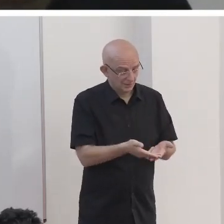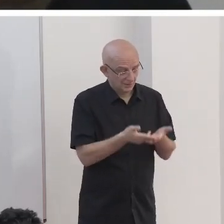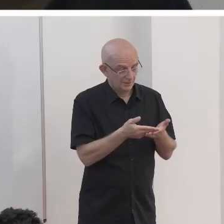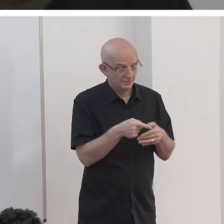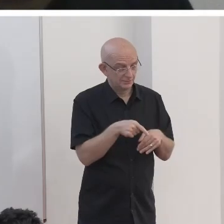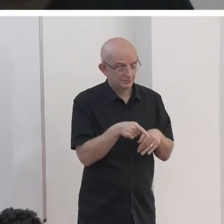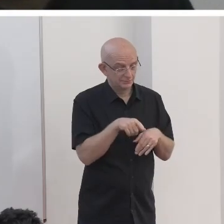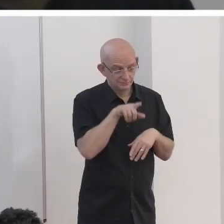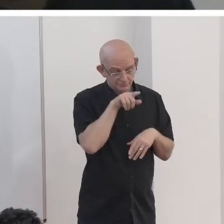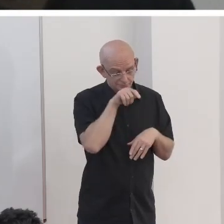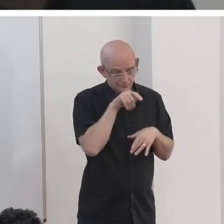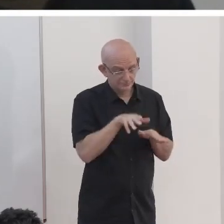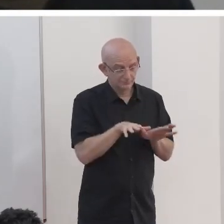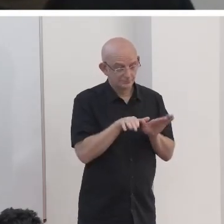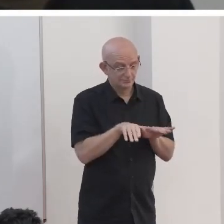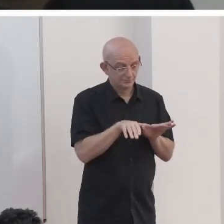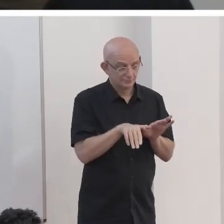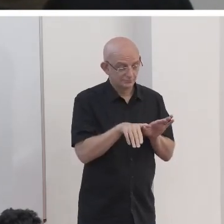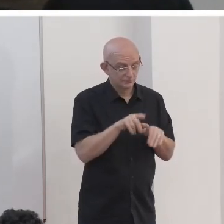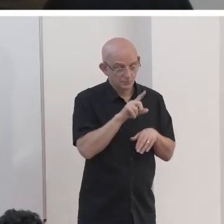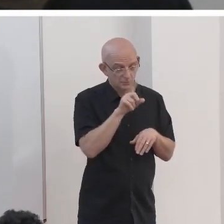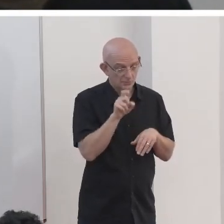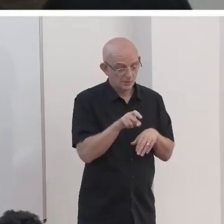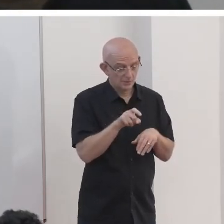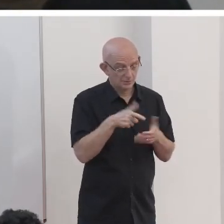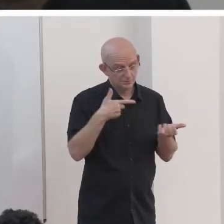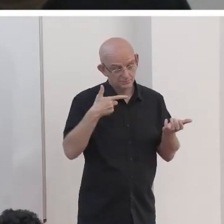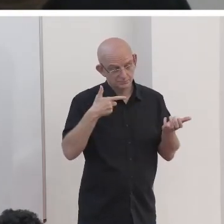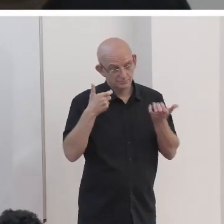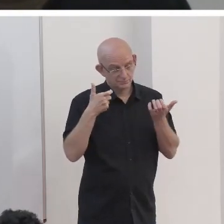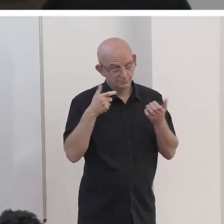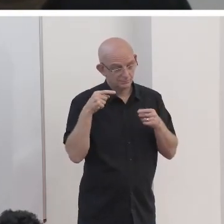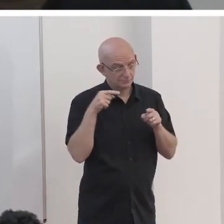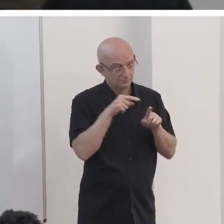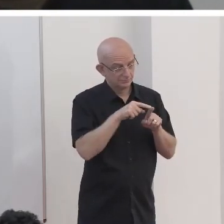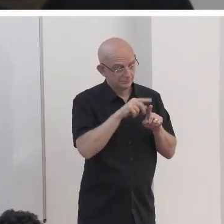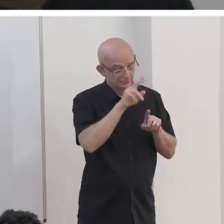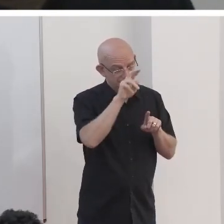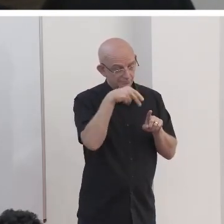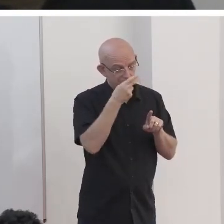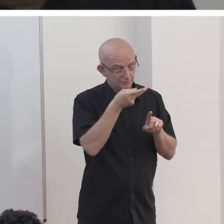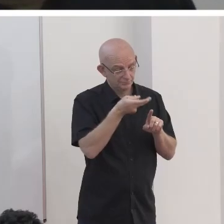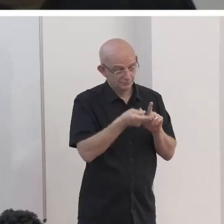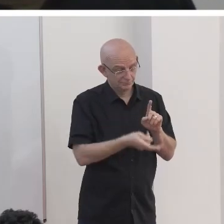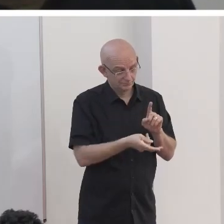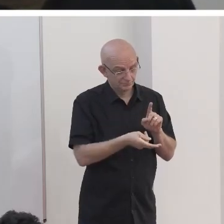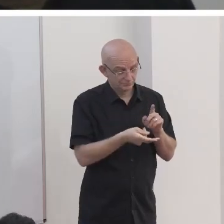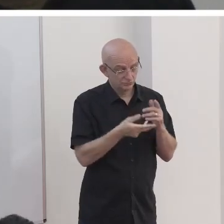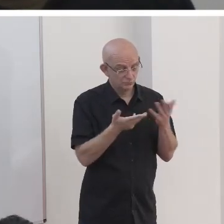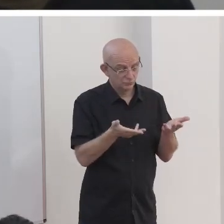Okay. So slowly it is moving towards you. It is dragging its